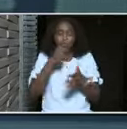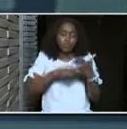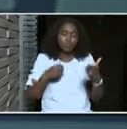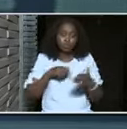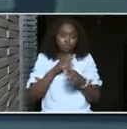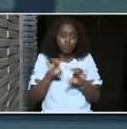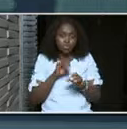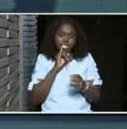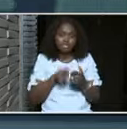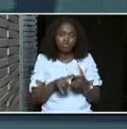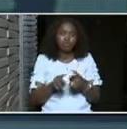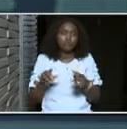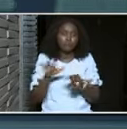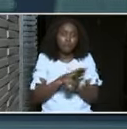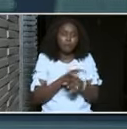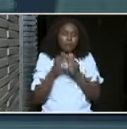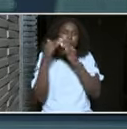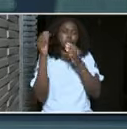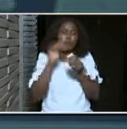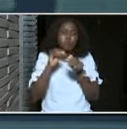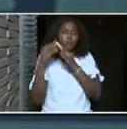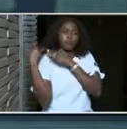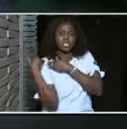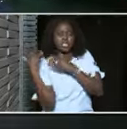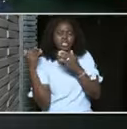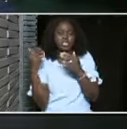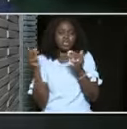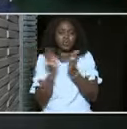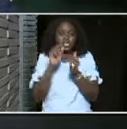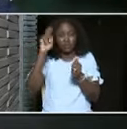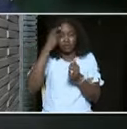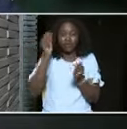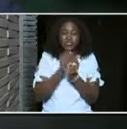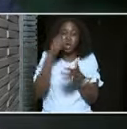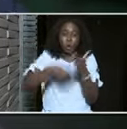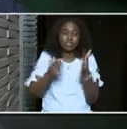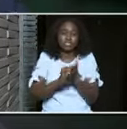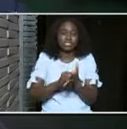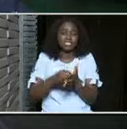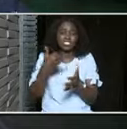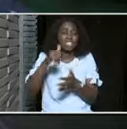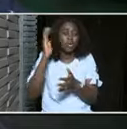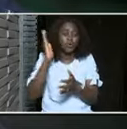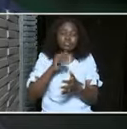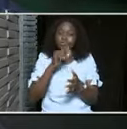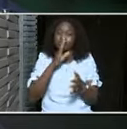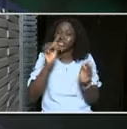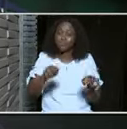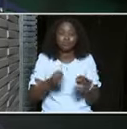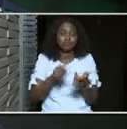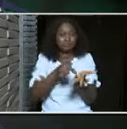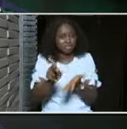government with costs that it may not be able to sustain. Look at what has happened to the tertiary education in Nigeria. In